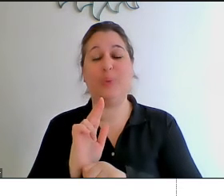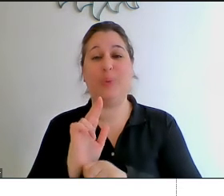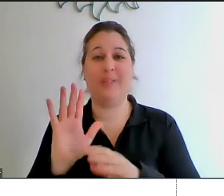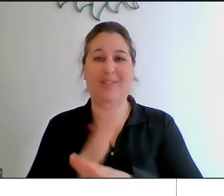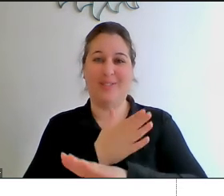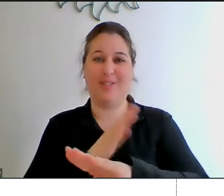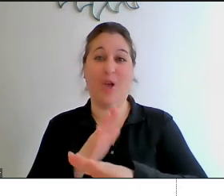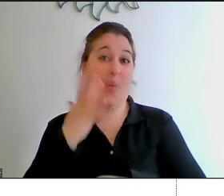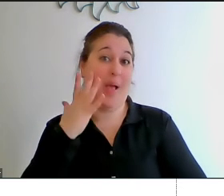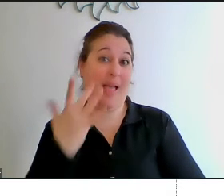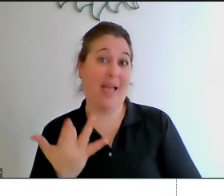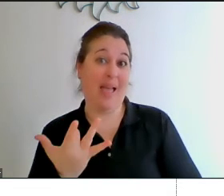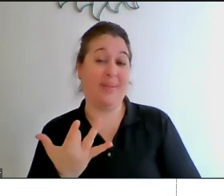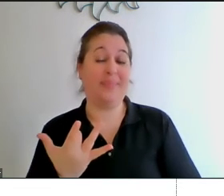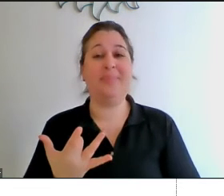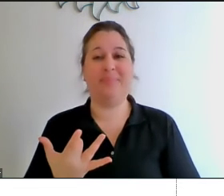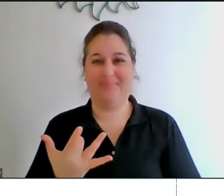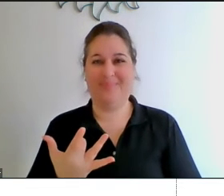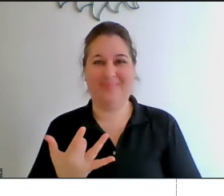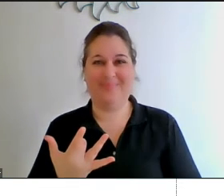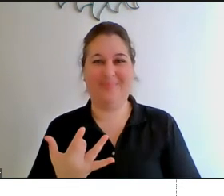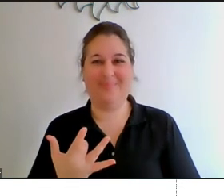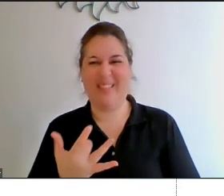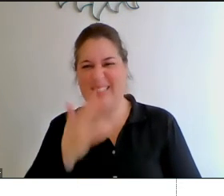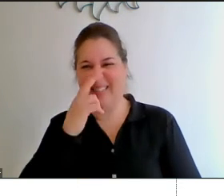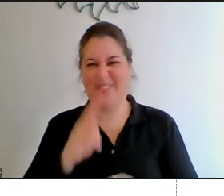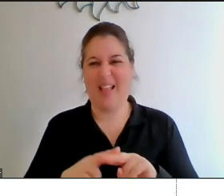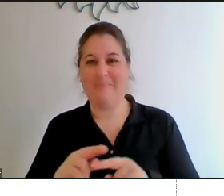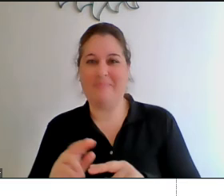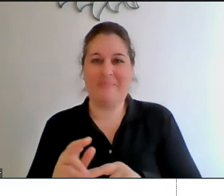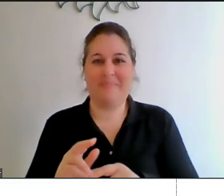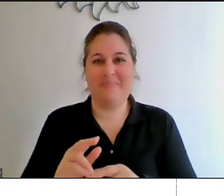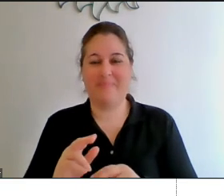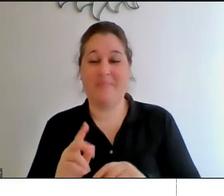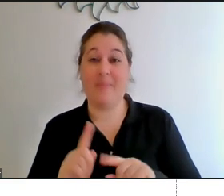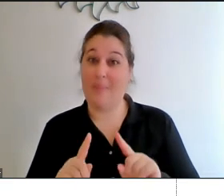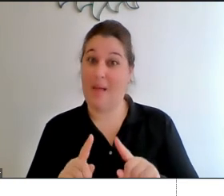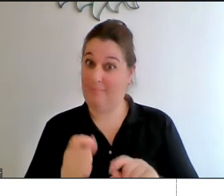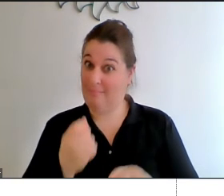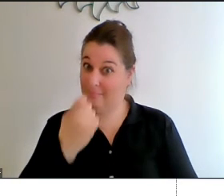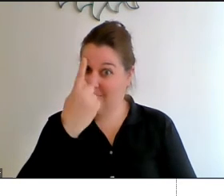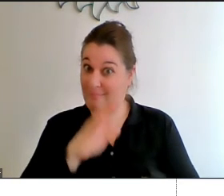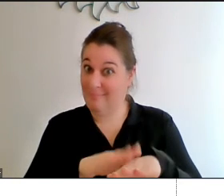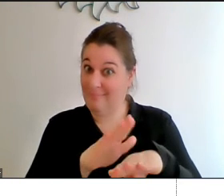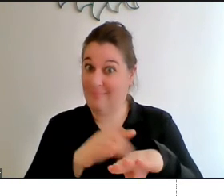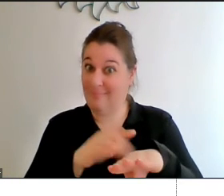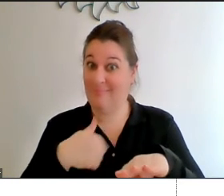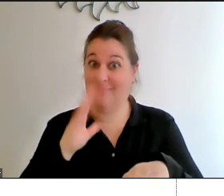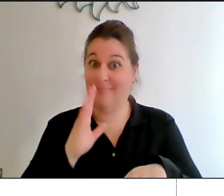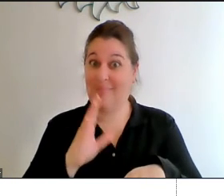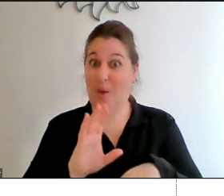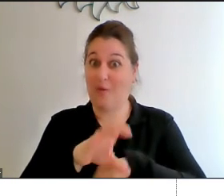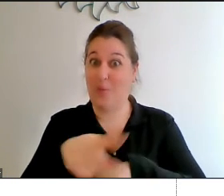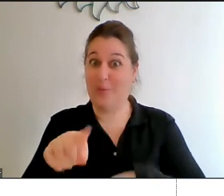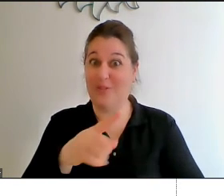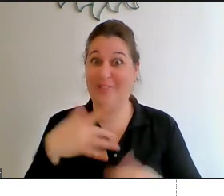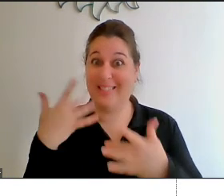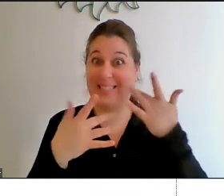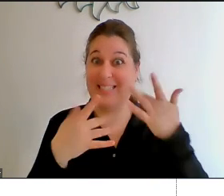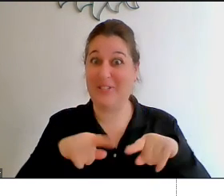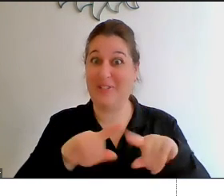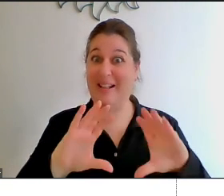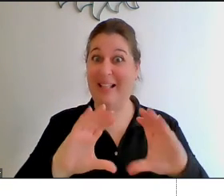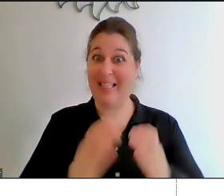1, it's catchy, and 2, I will be making you sing this in class. So please make sure you know how to sing